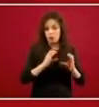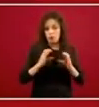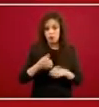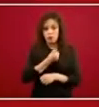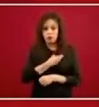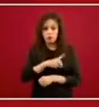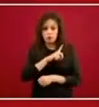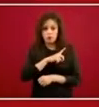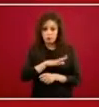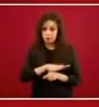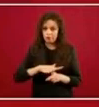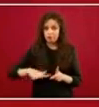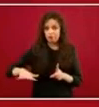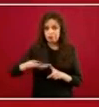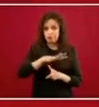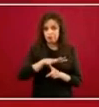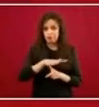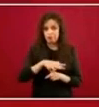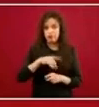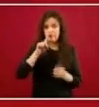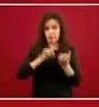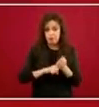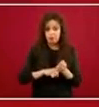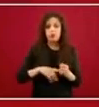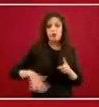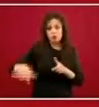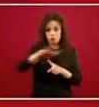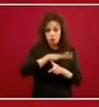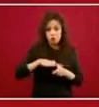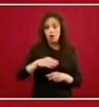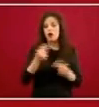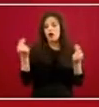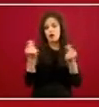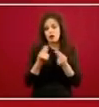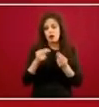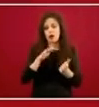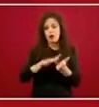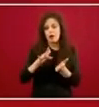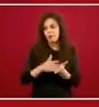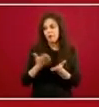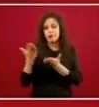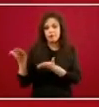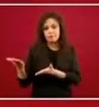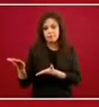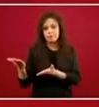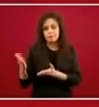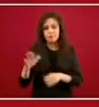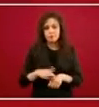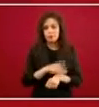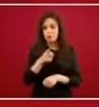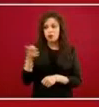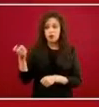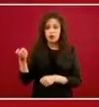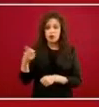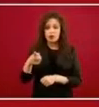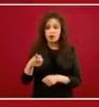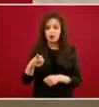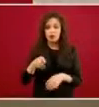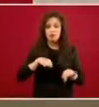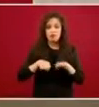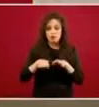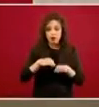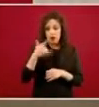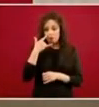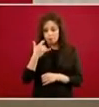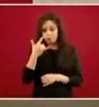enraging when it comes to health practitioners, medical practitioners that we are all relying on because